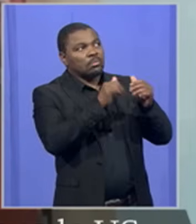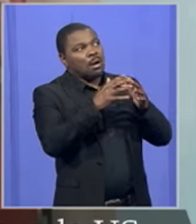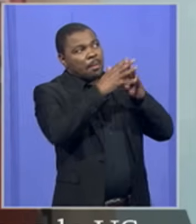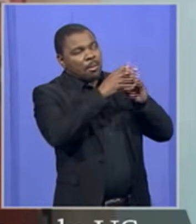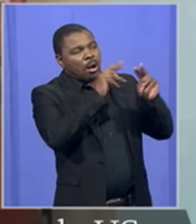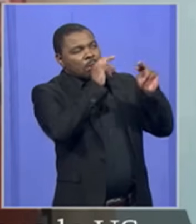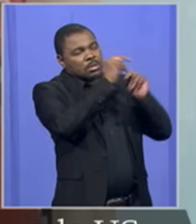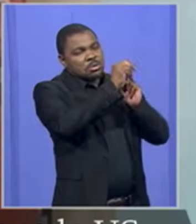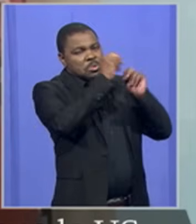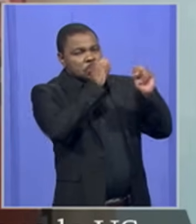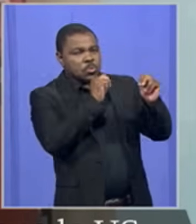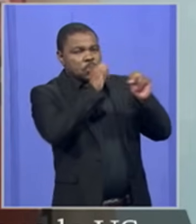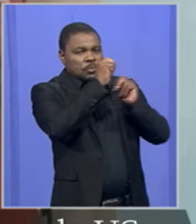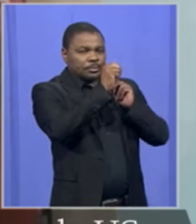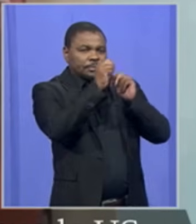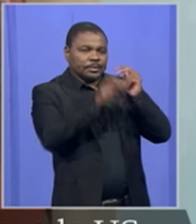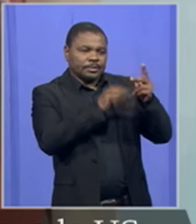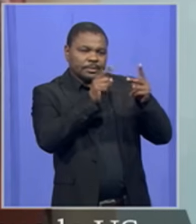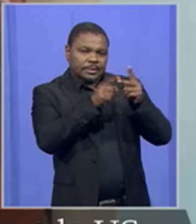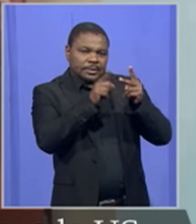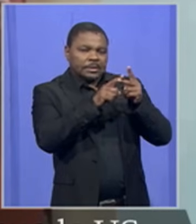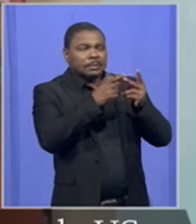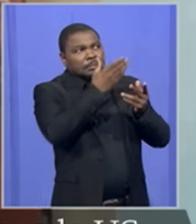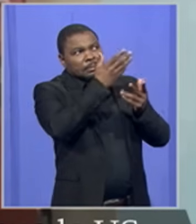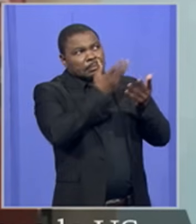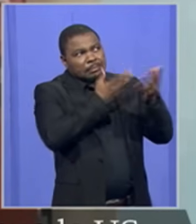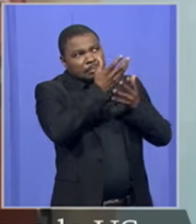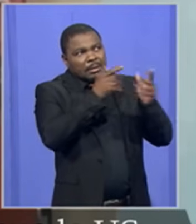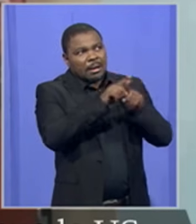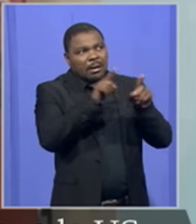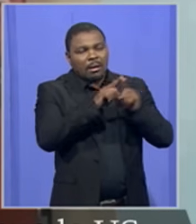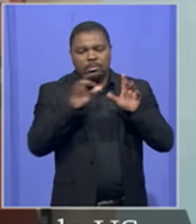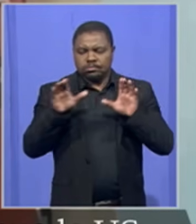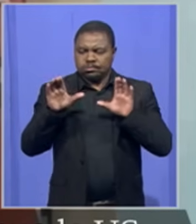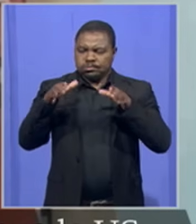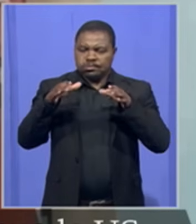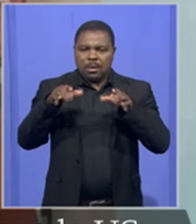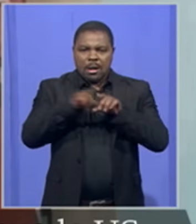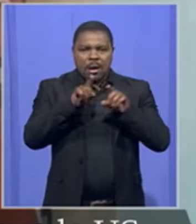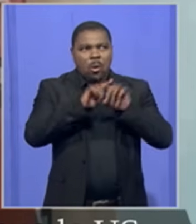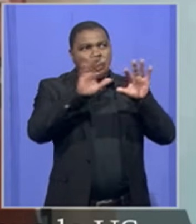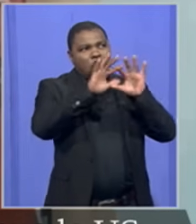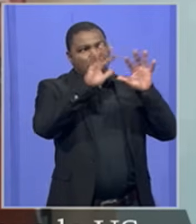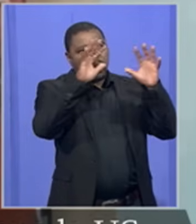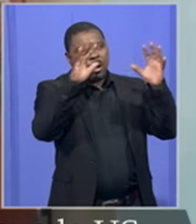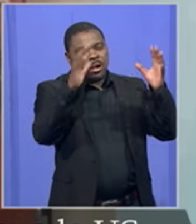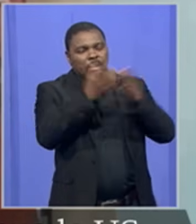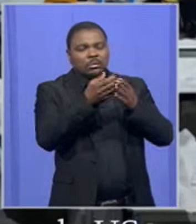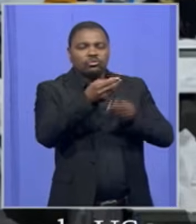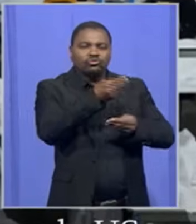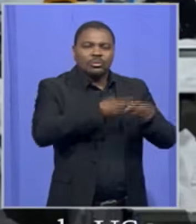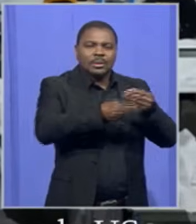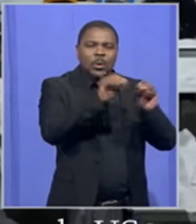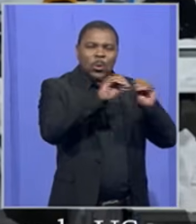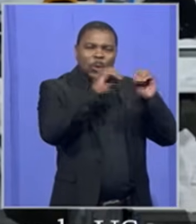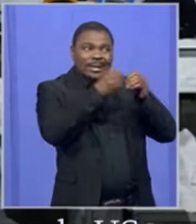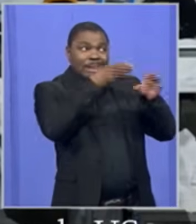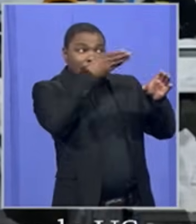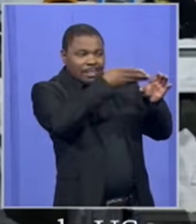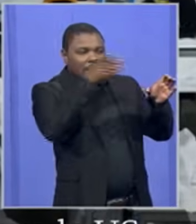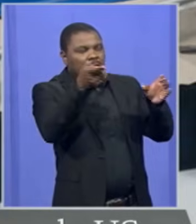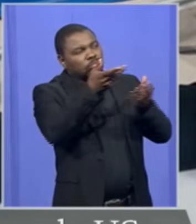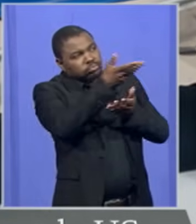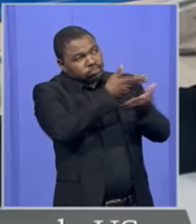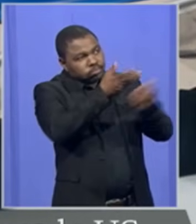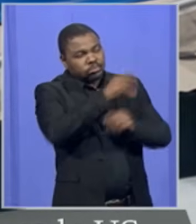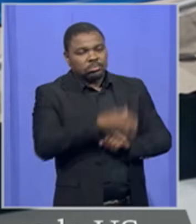US, including engaging the US in multilateral fora like the World Trade Organization. A re lekgetho leno le